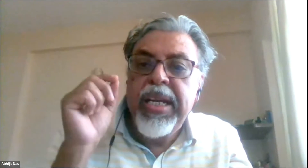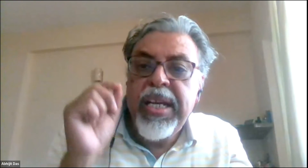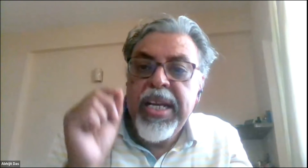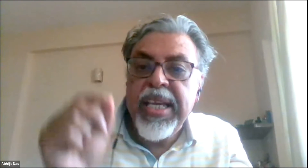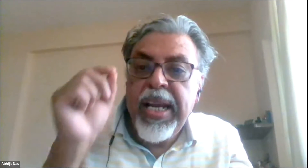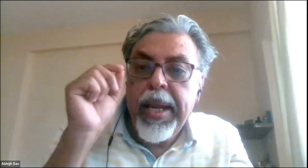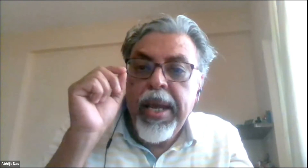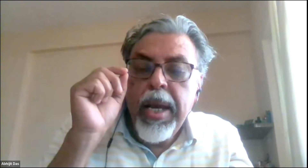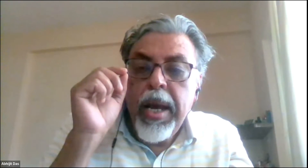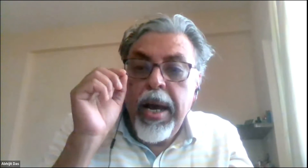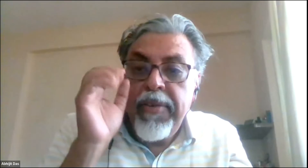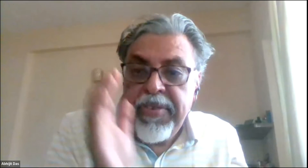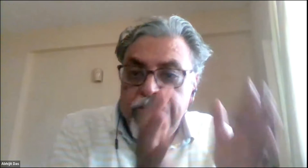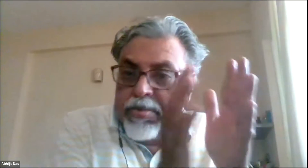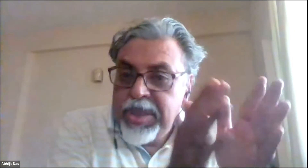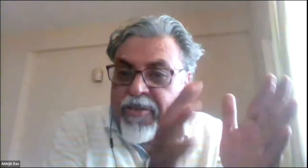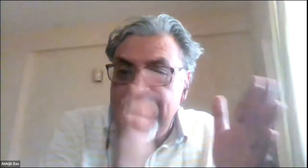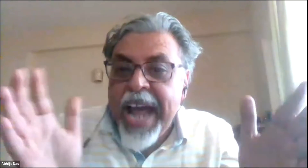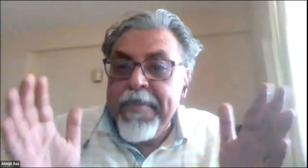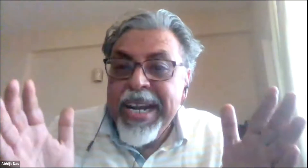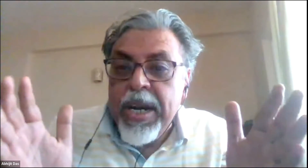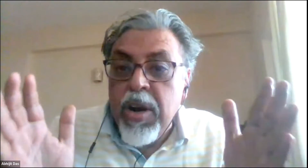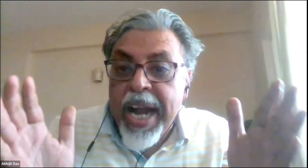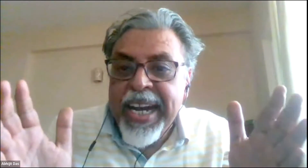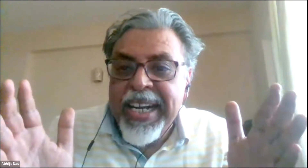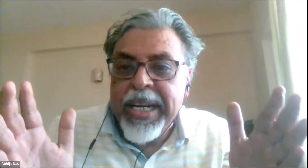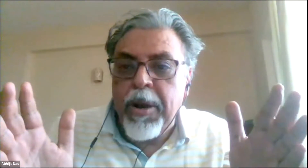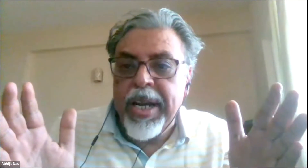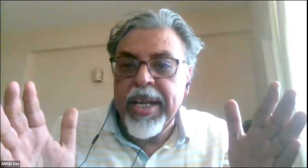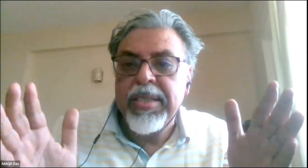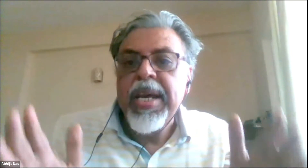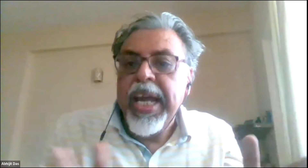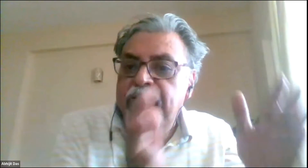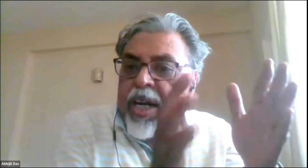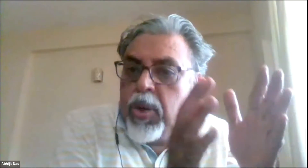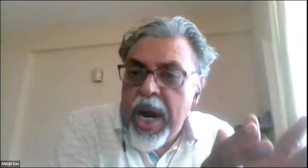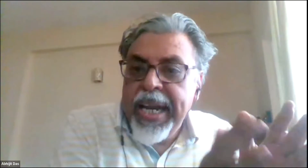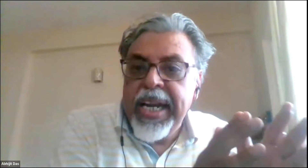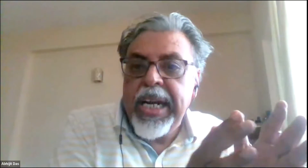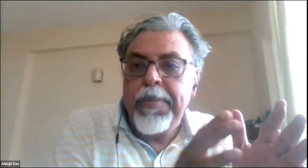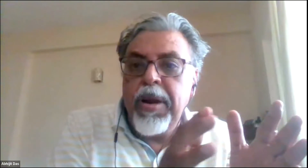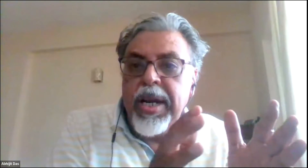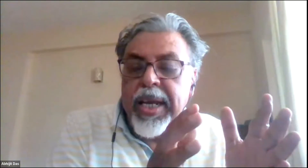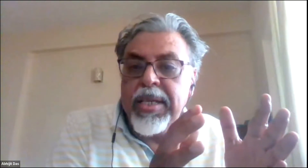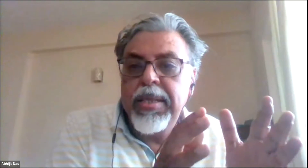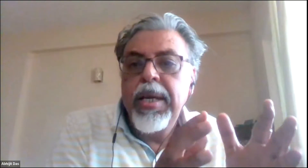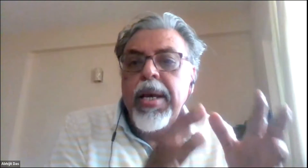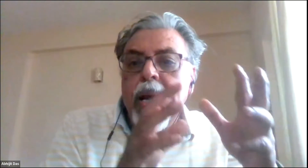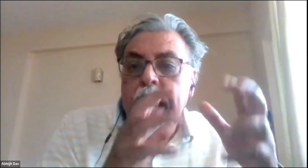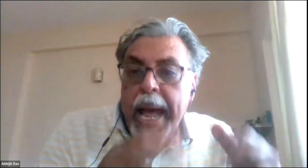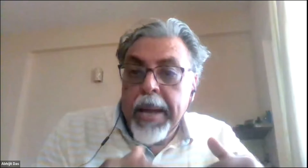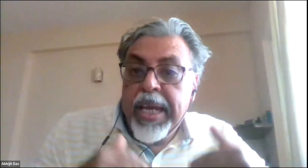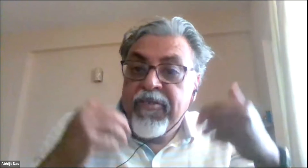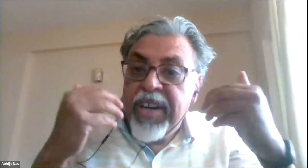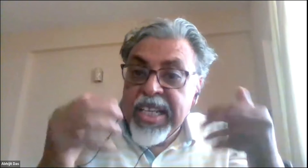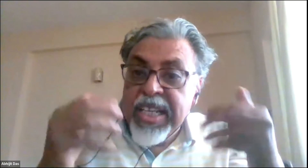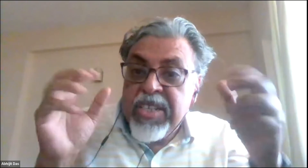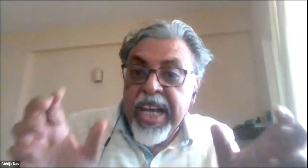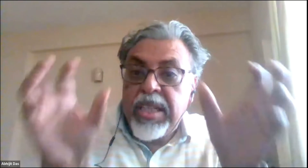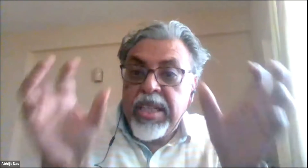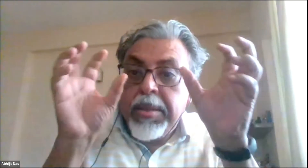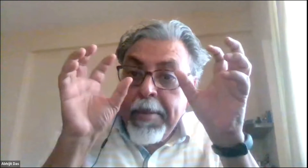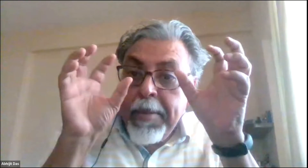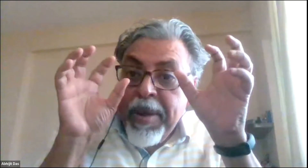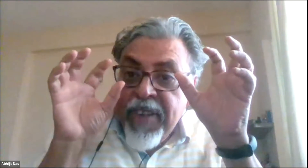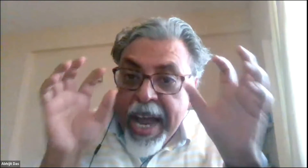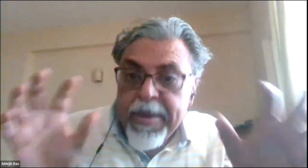becoming increasingly sort of fragmented on identity politics. If we do identity politics, give further